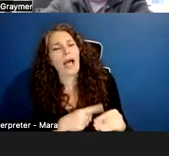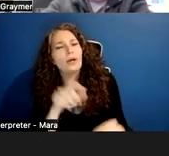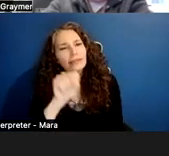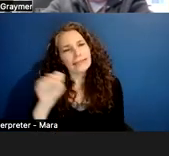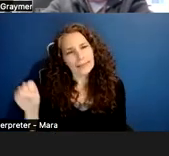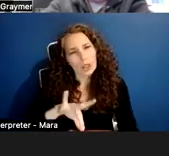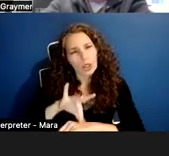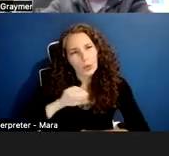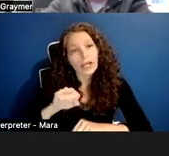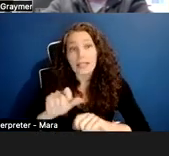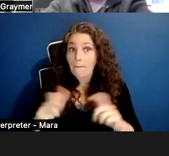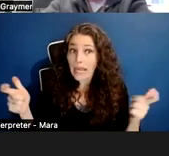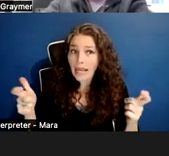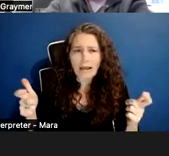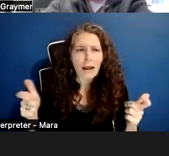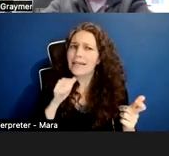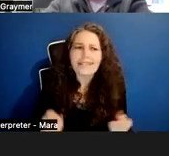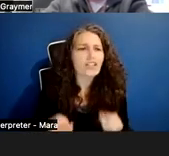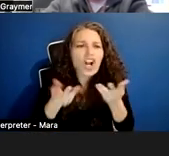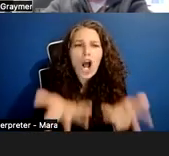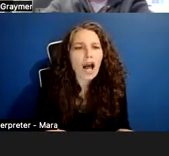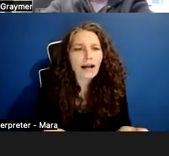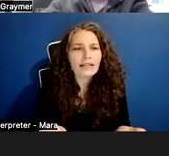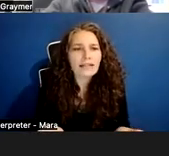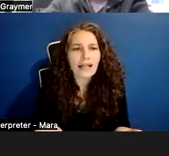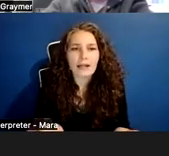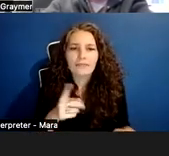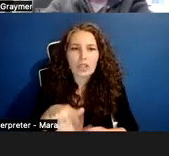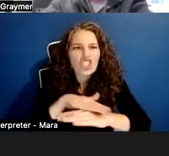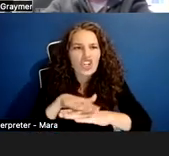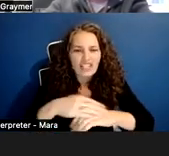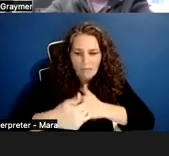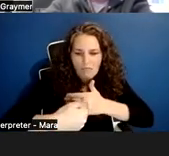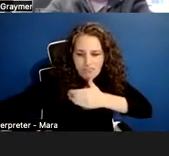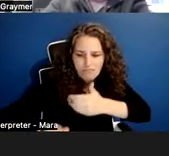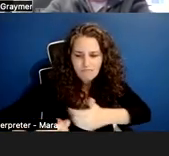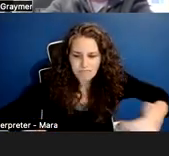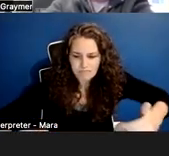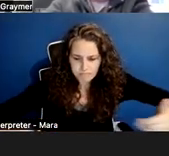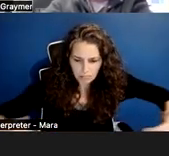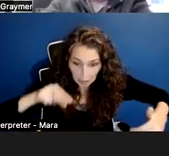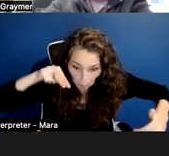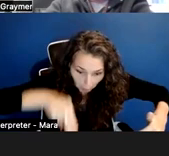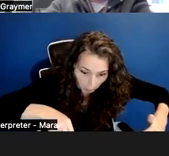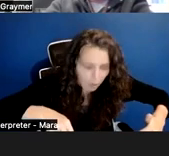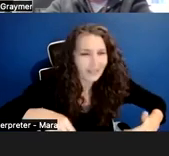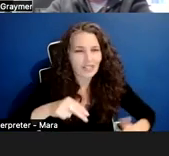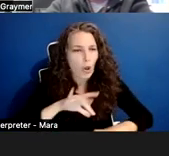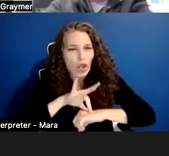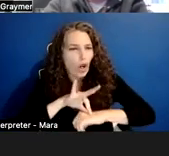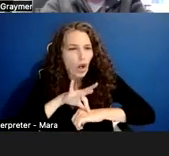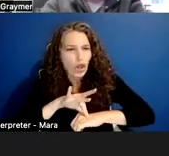cause any recognizable surface break. There was no place you could go on the Earth's surface and